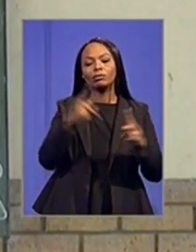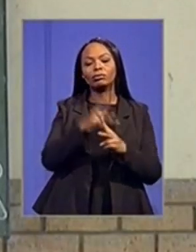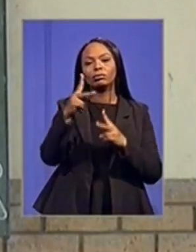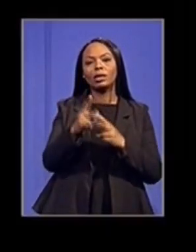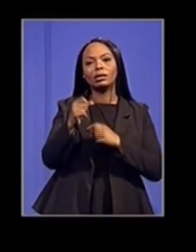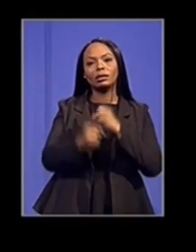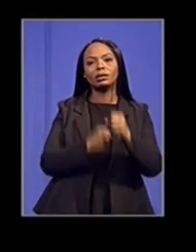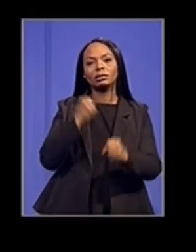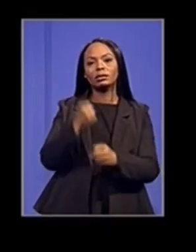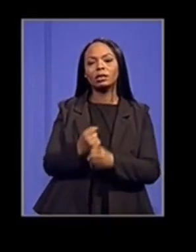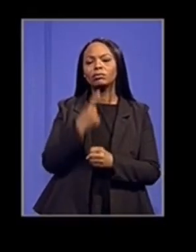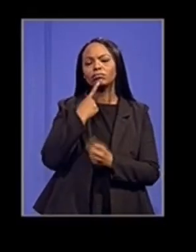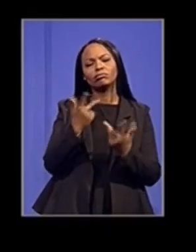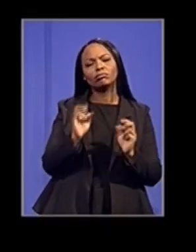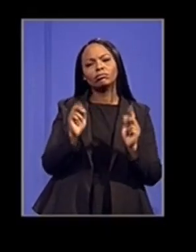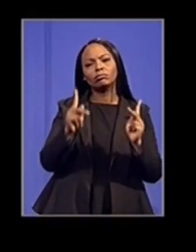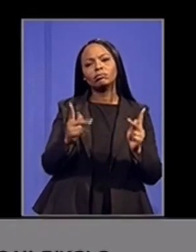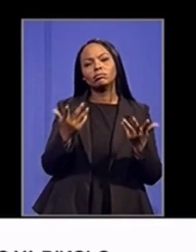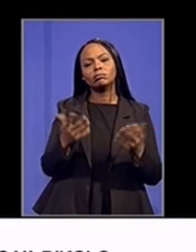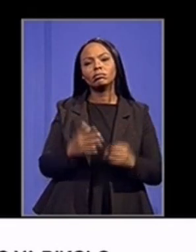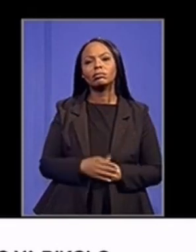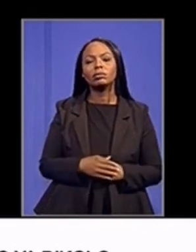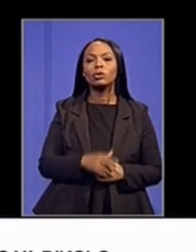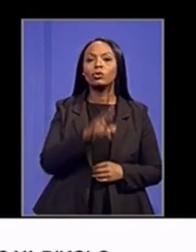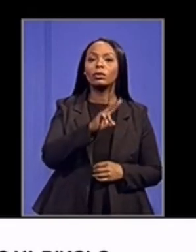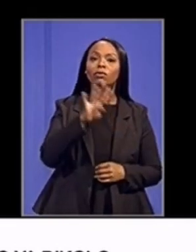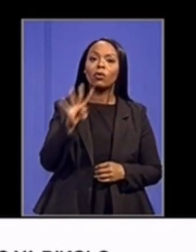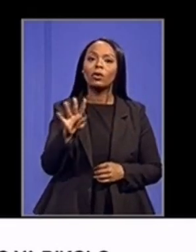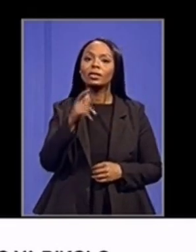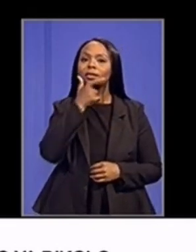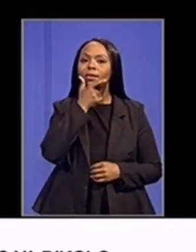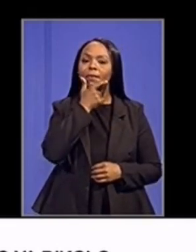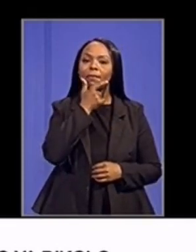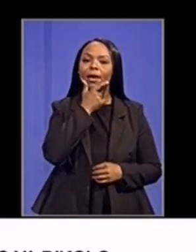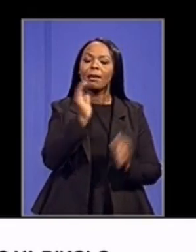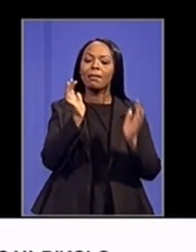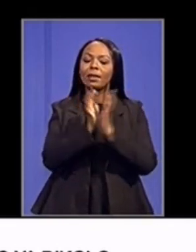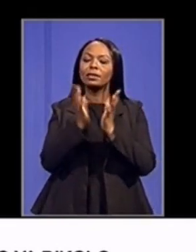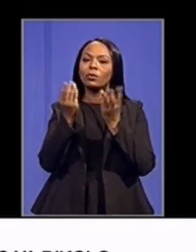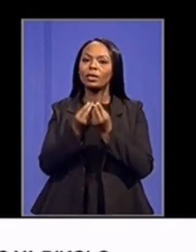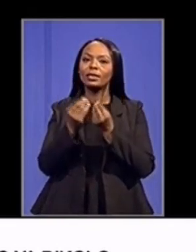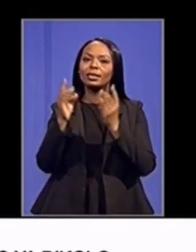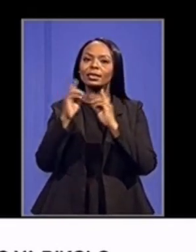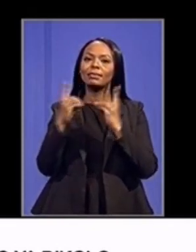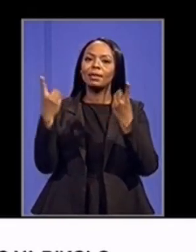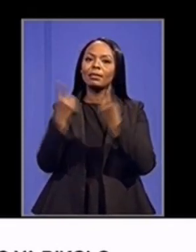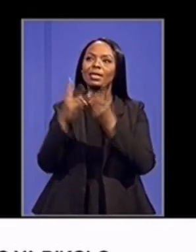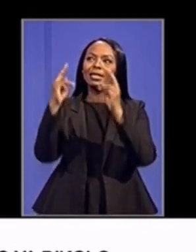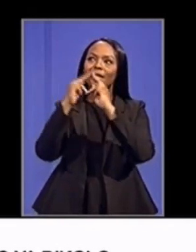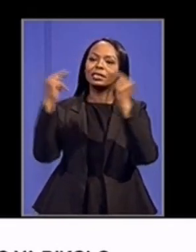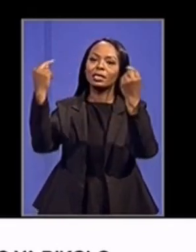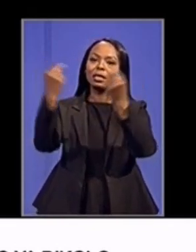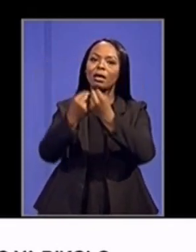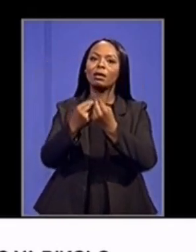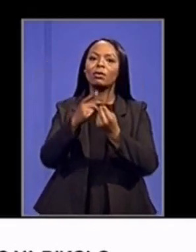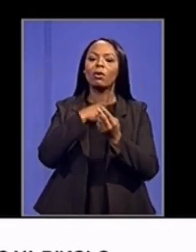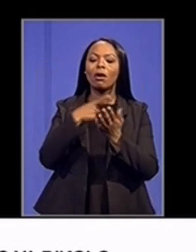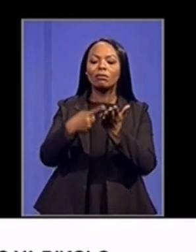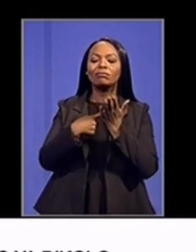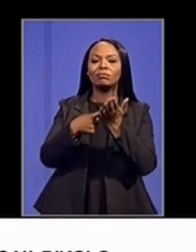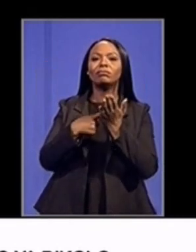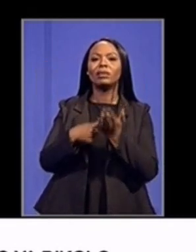isao. Fortunately, on the 24th of December, we had a meeting with the department nationally where they were trying to fill us up